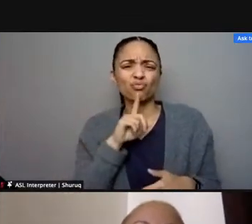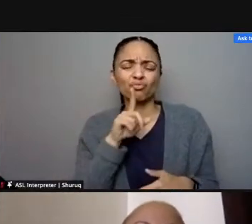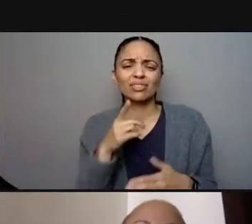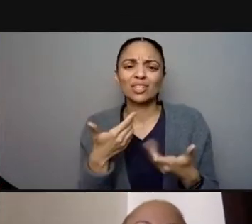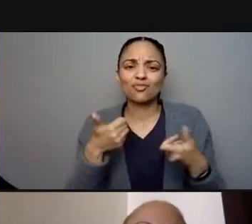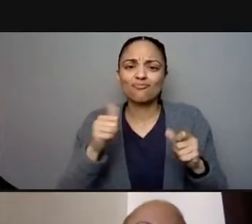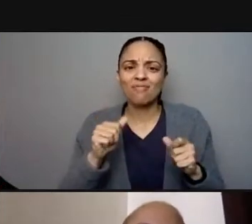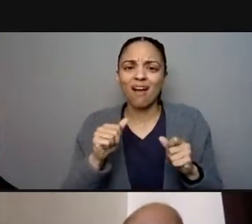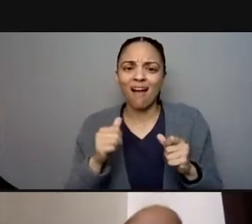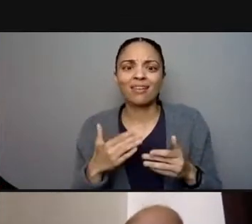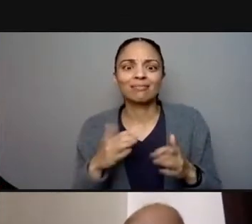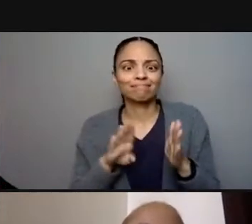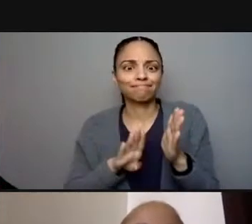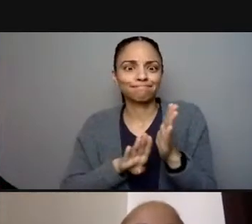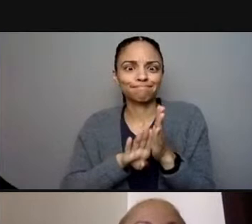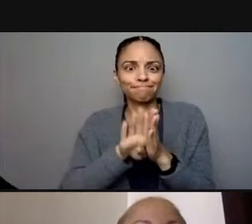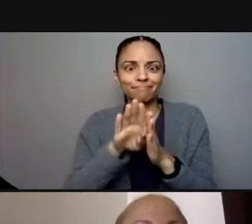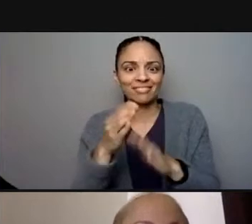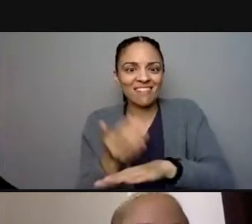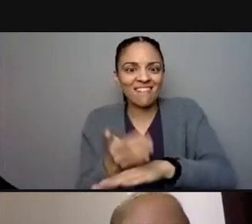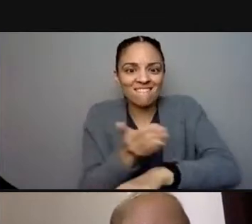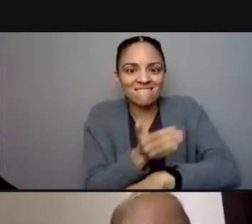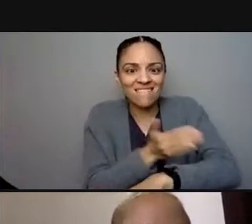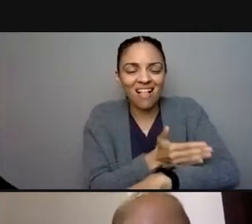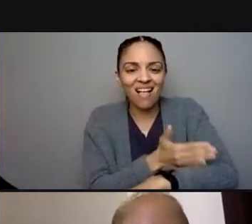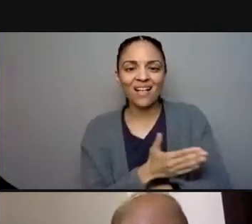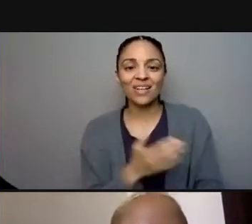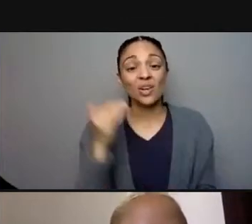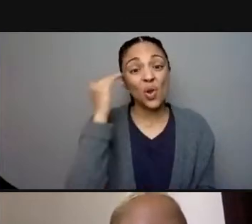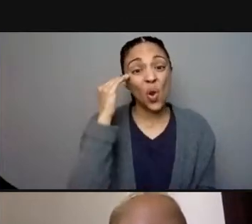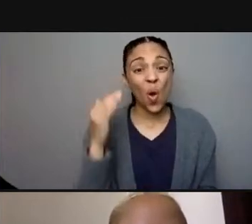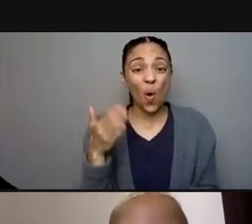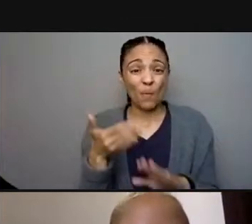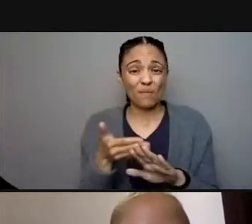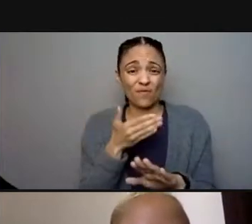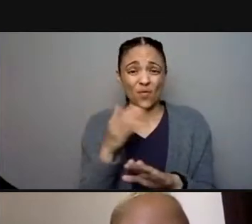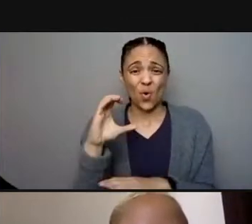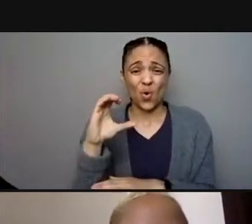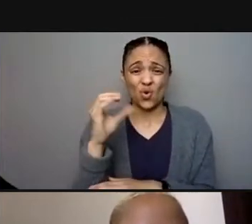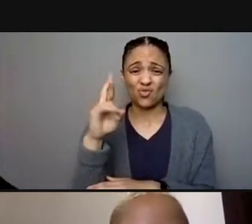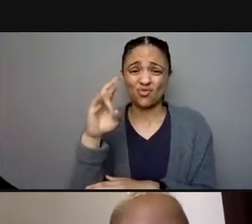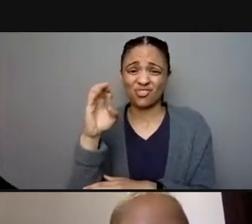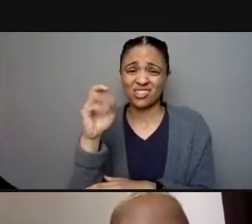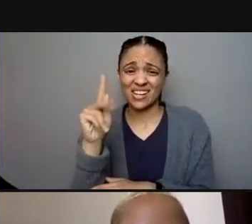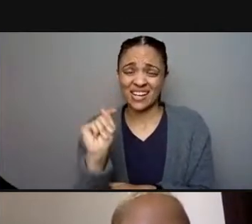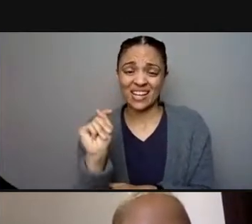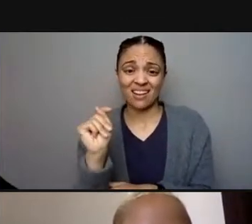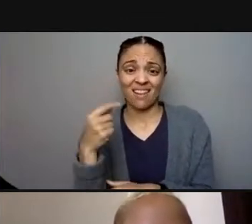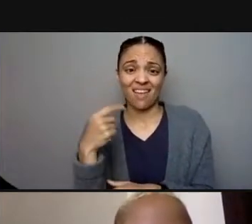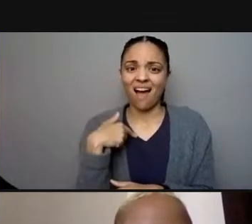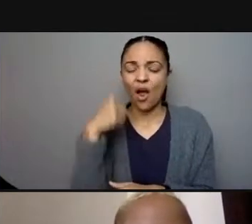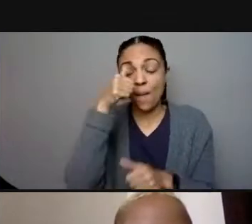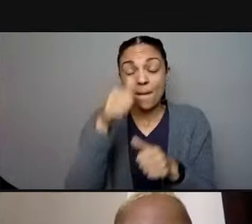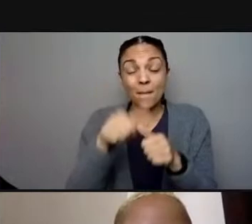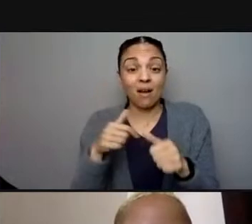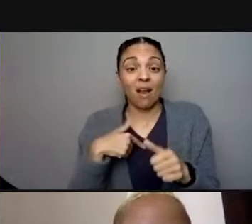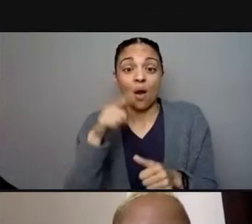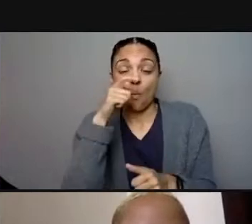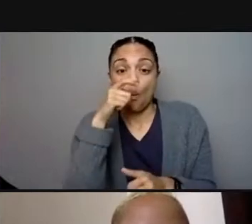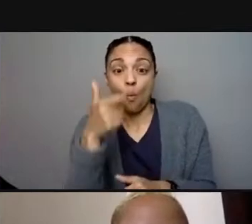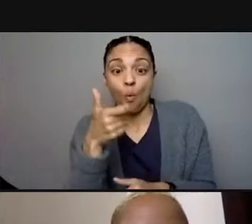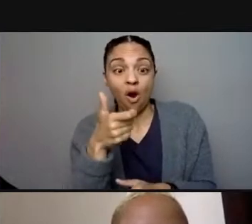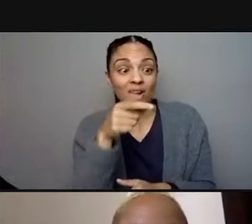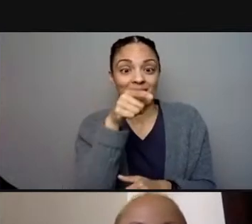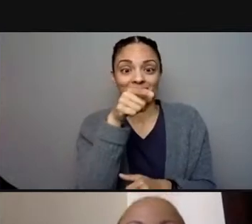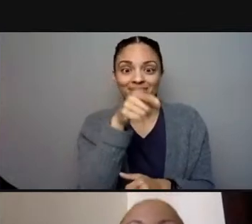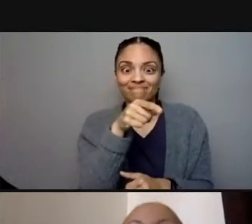about to say before me and Cricket even started, Cricket was one of the first people I saw on TV, on film in that time. That was when I was